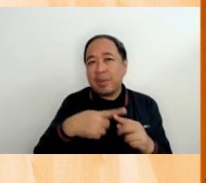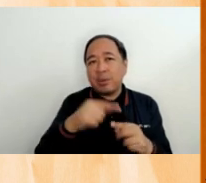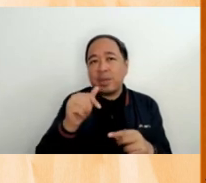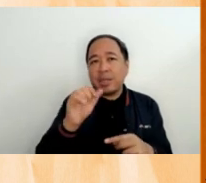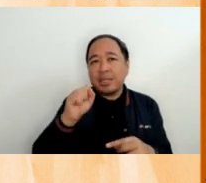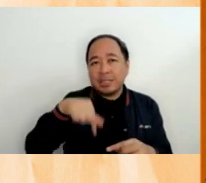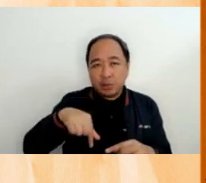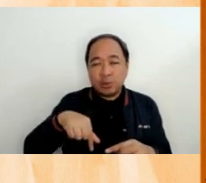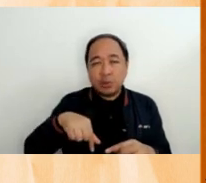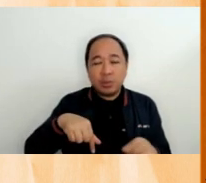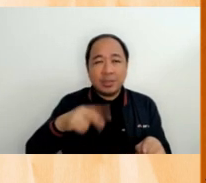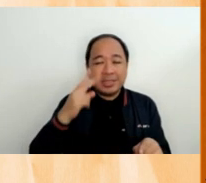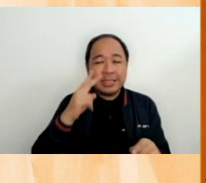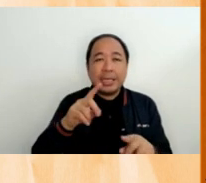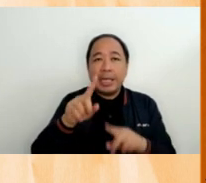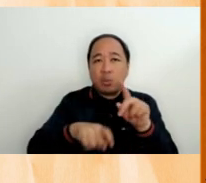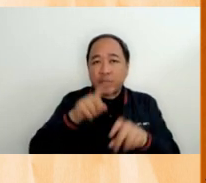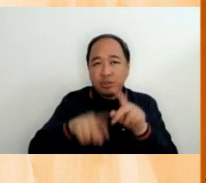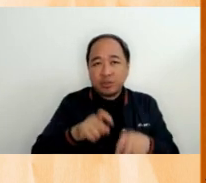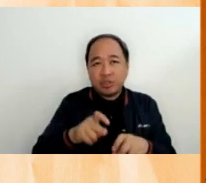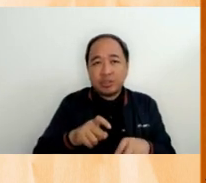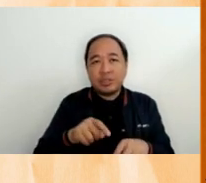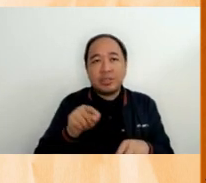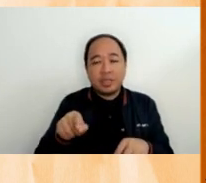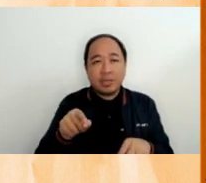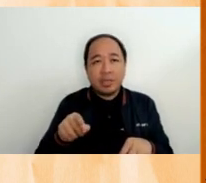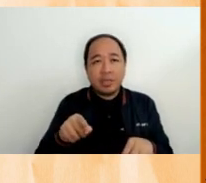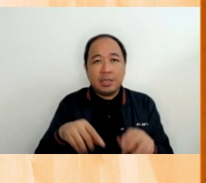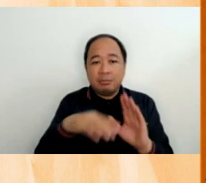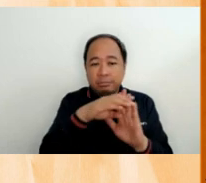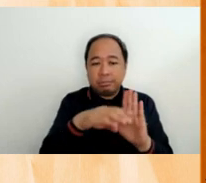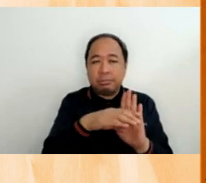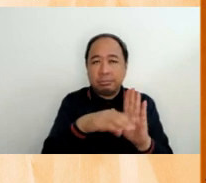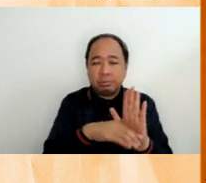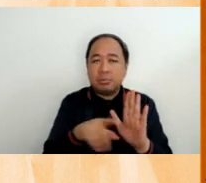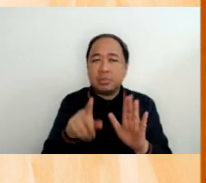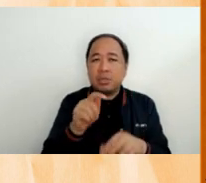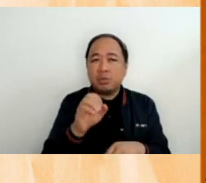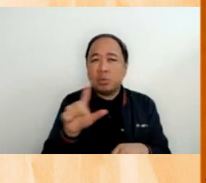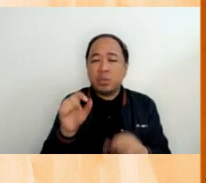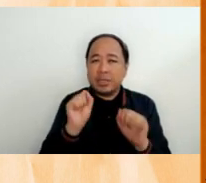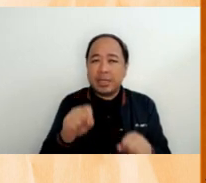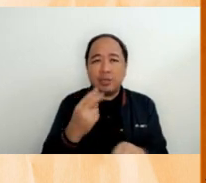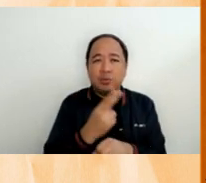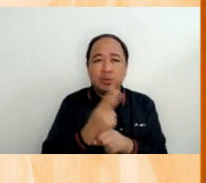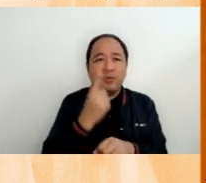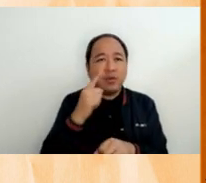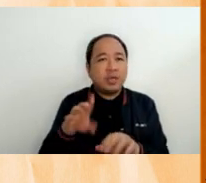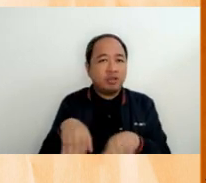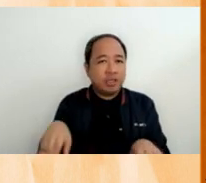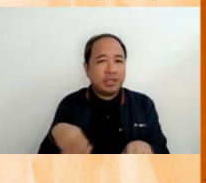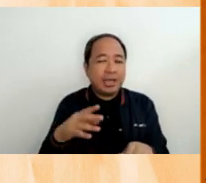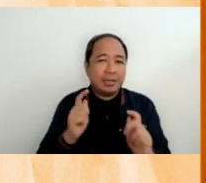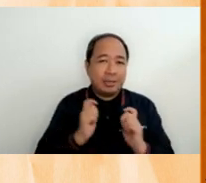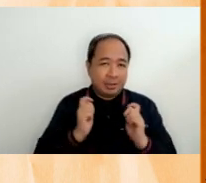our adolescents. So what's important is to have a policy. That's what AAP also